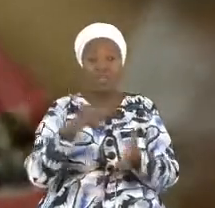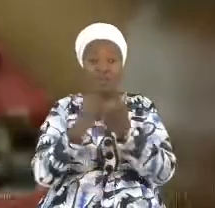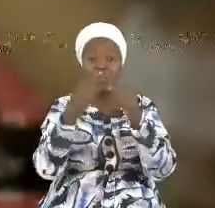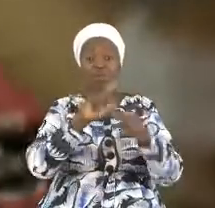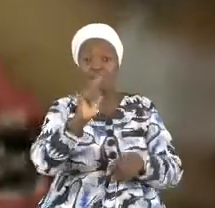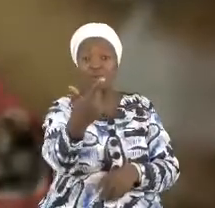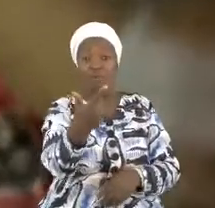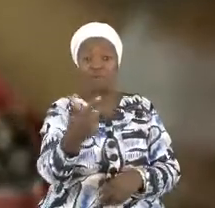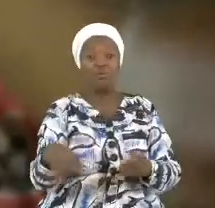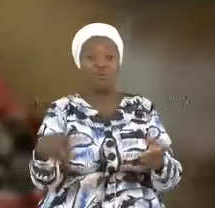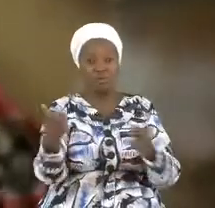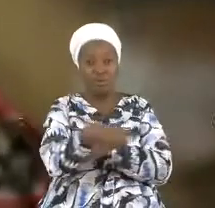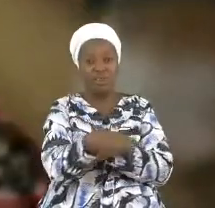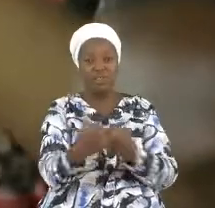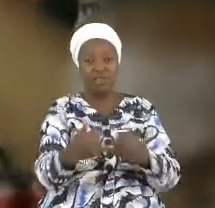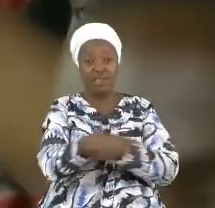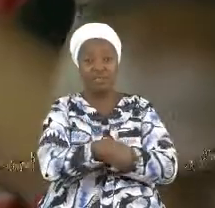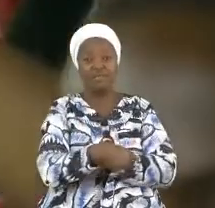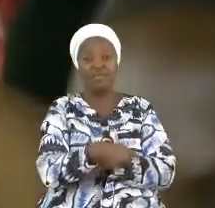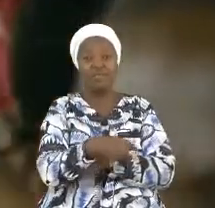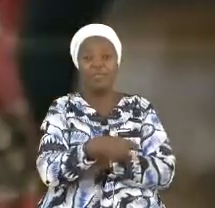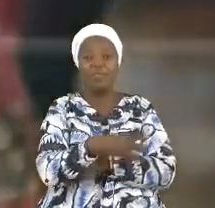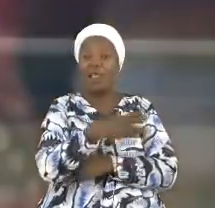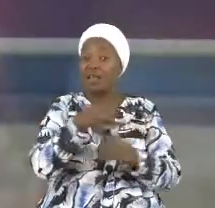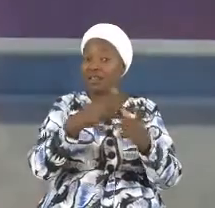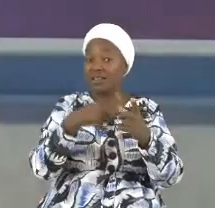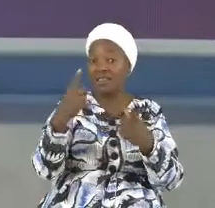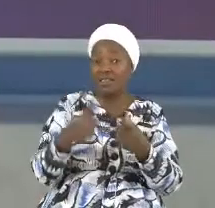And then we had finished.